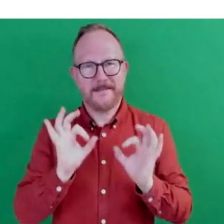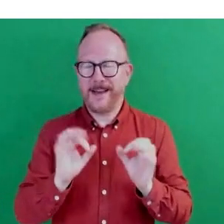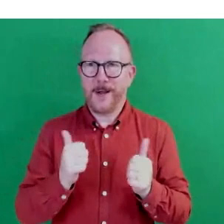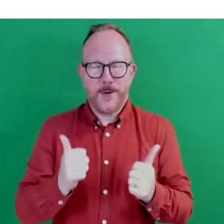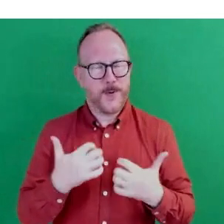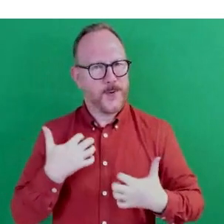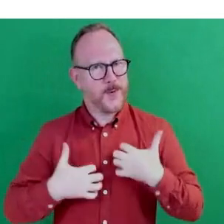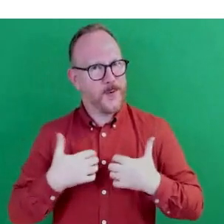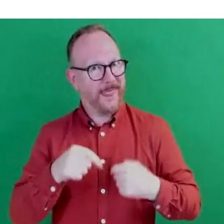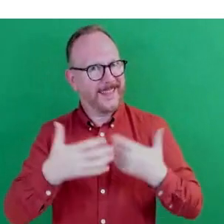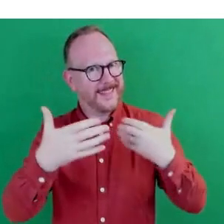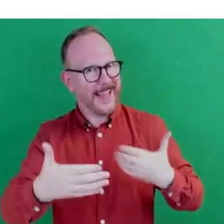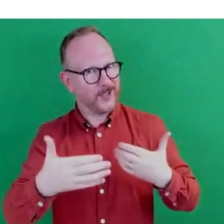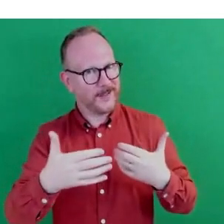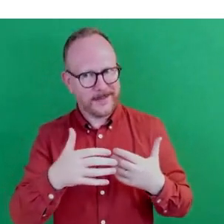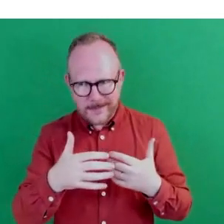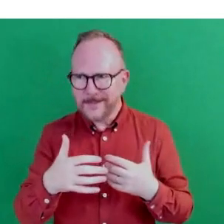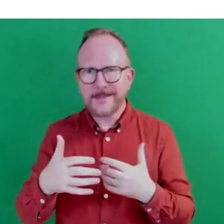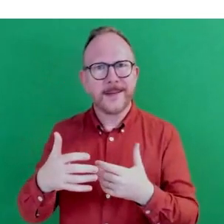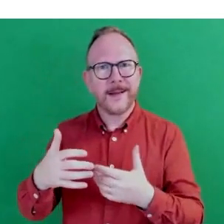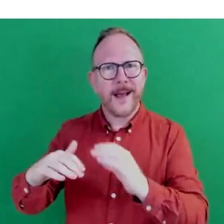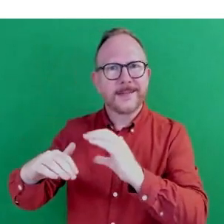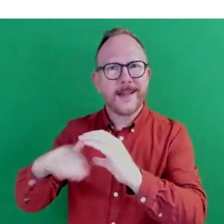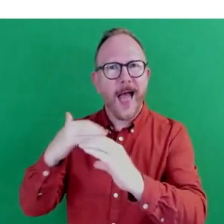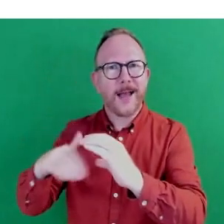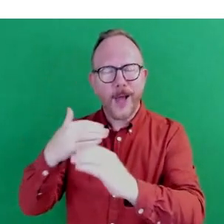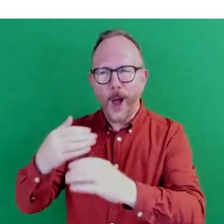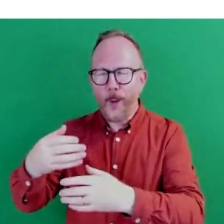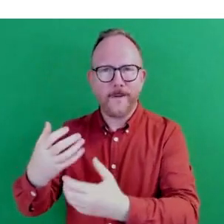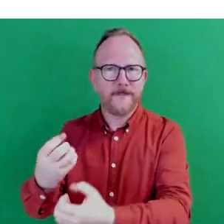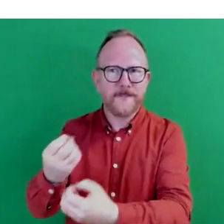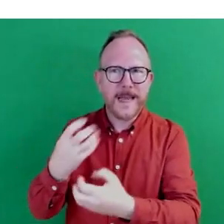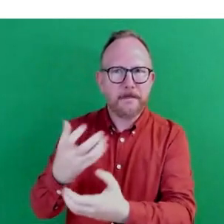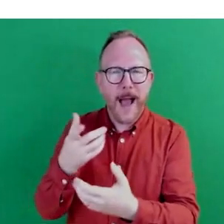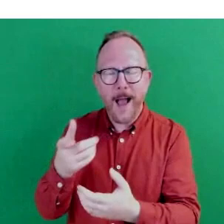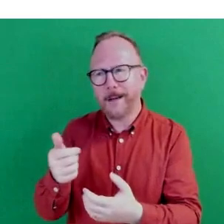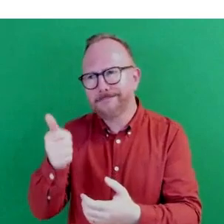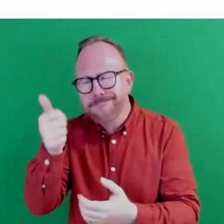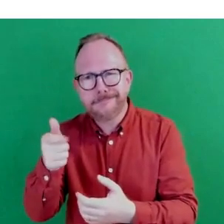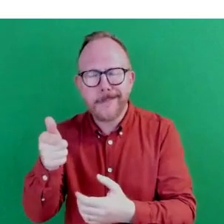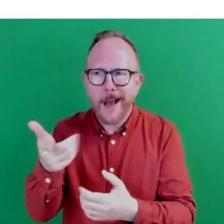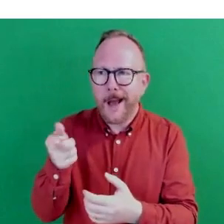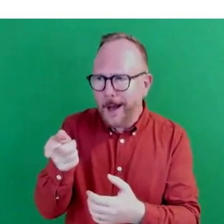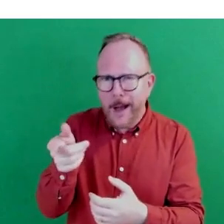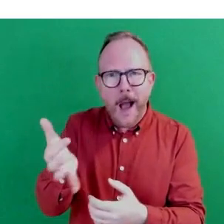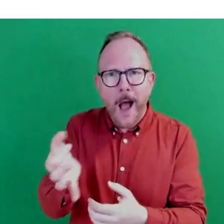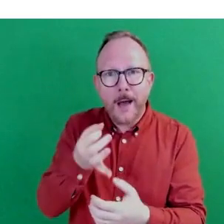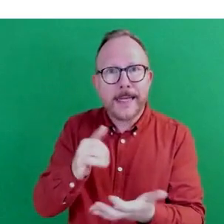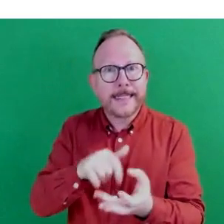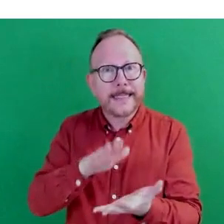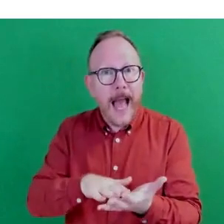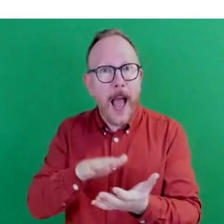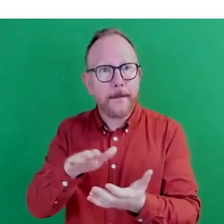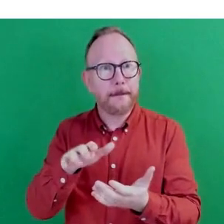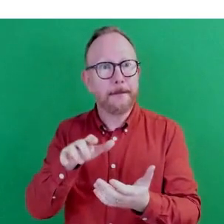been some really nice feedback coming in the Slido. Somebody had asked if Sam and other participants could be moved to the northwest,